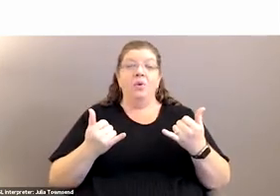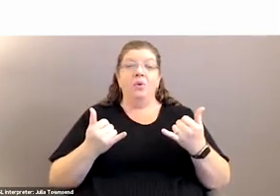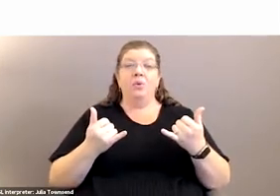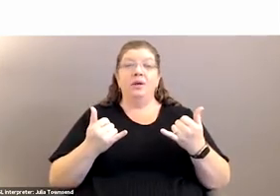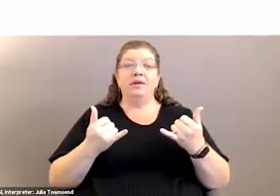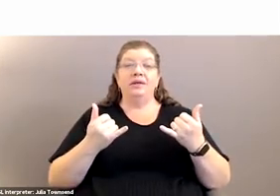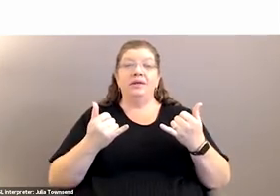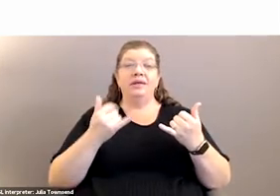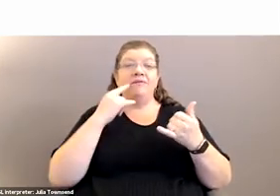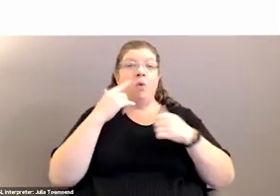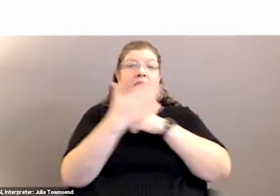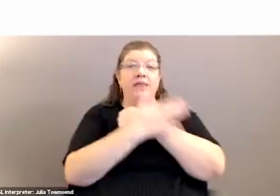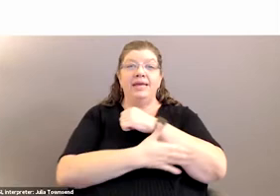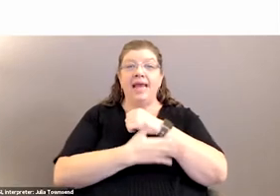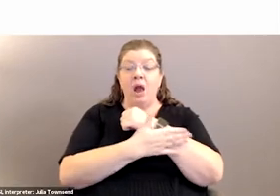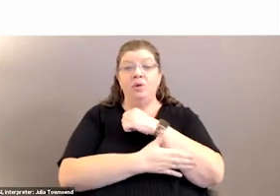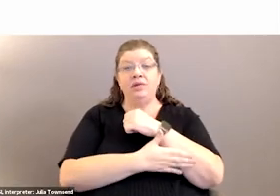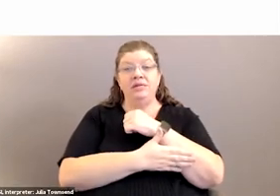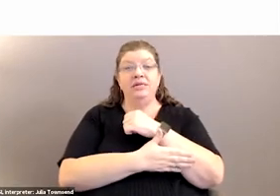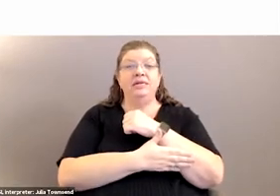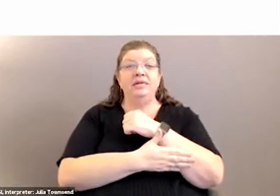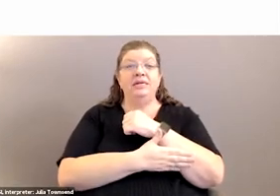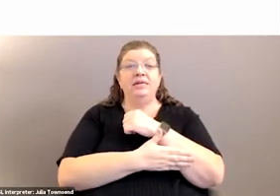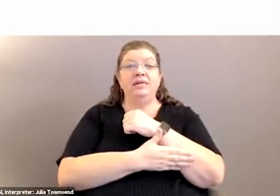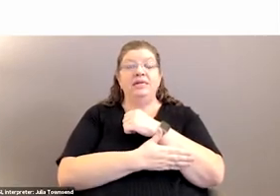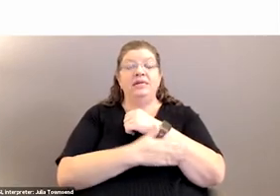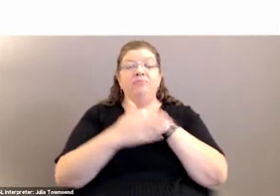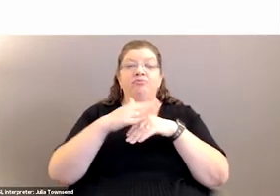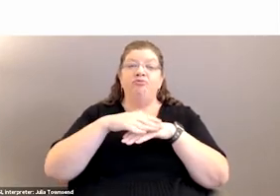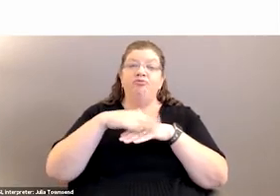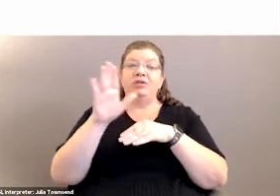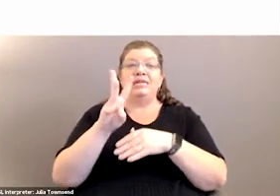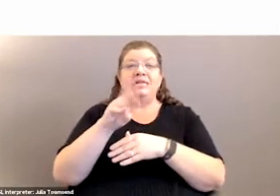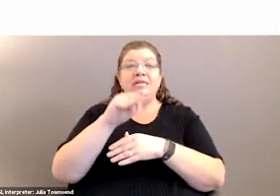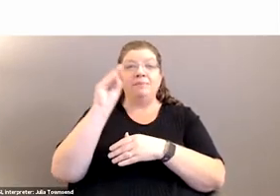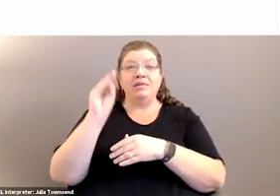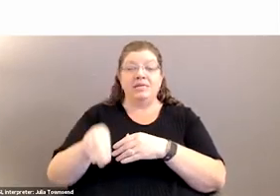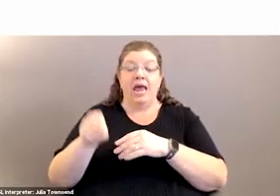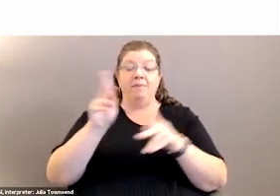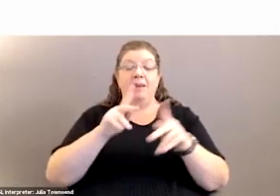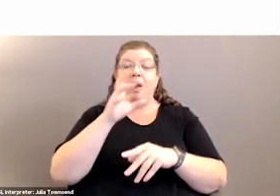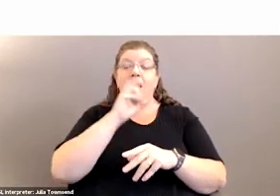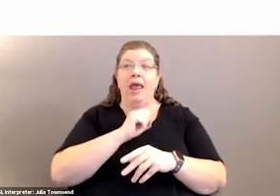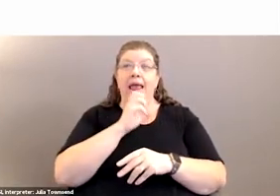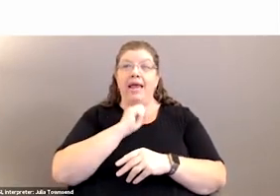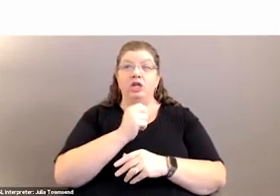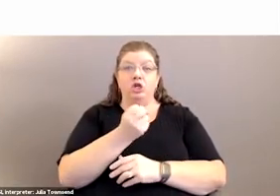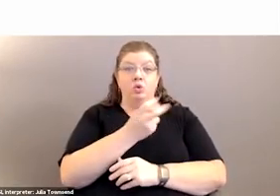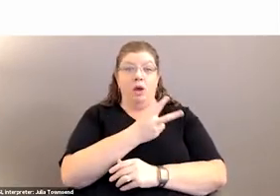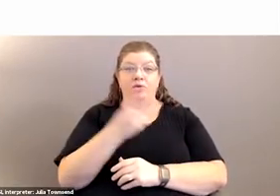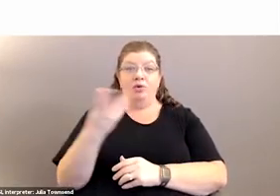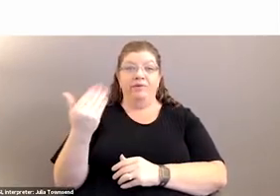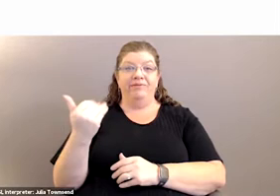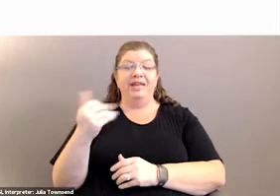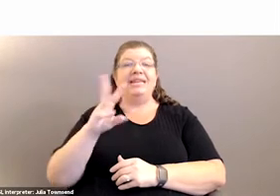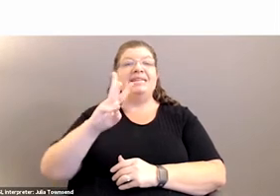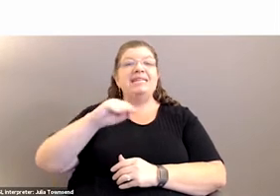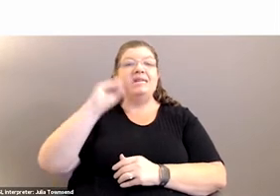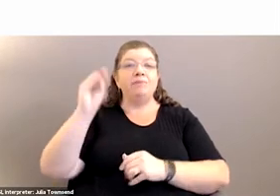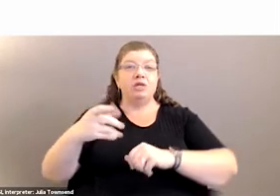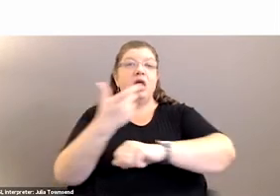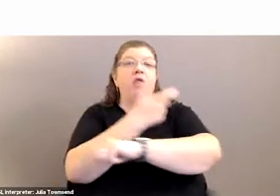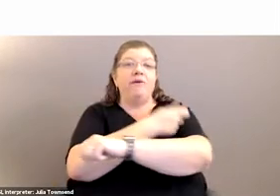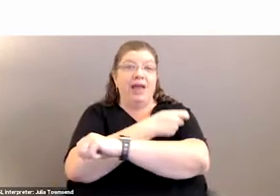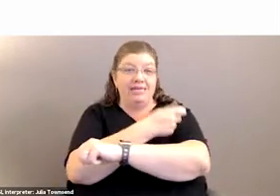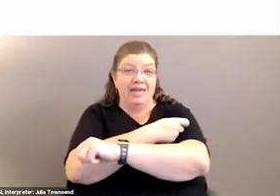uh in the county in excess of 60 of those ages 12 to 15 15 are vaccinated and you